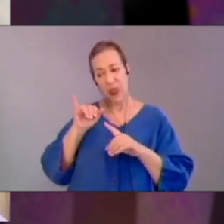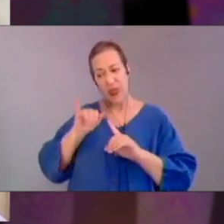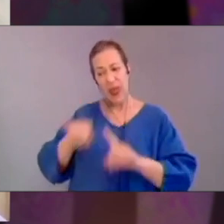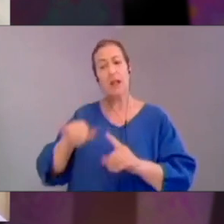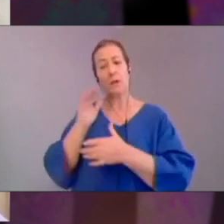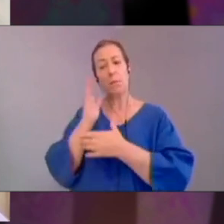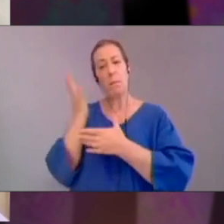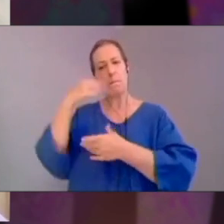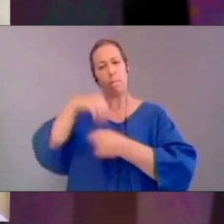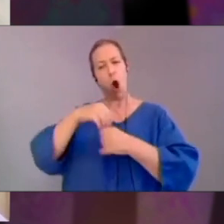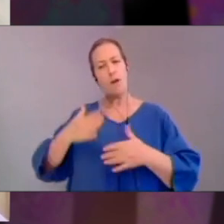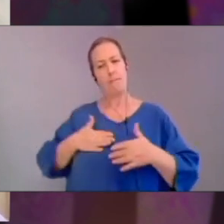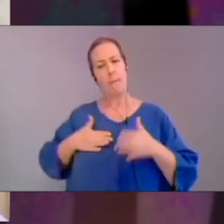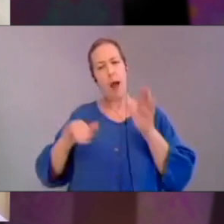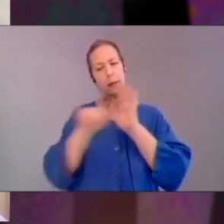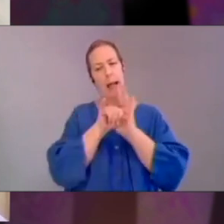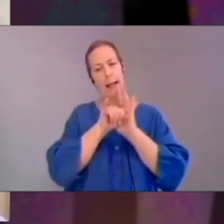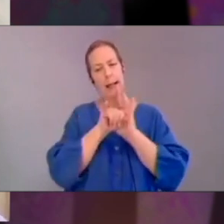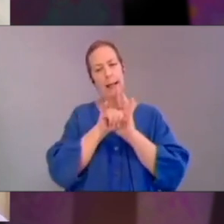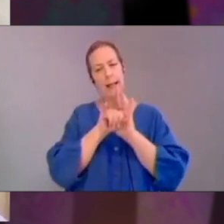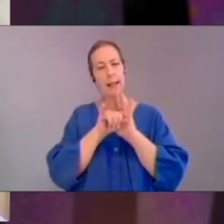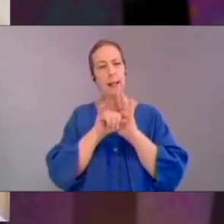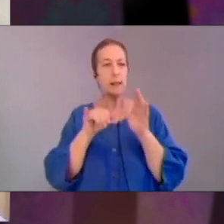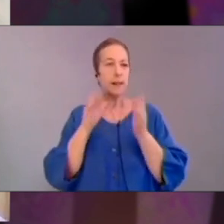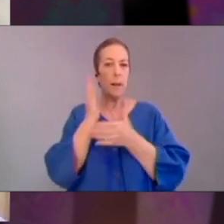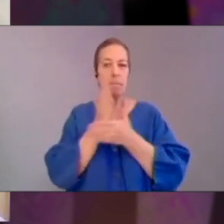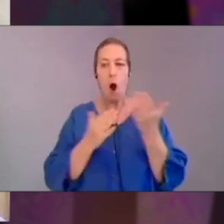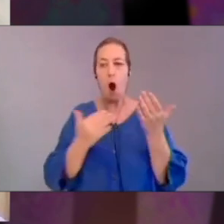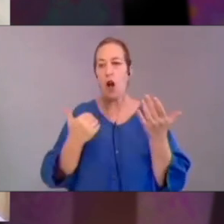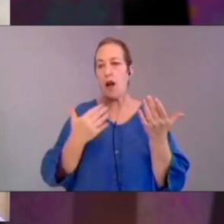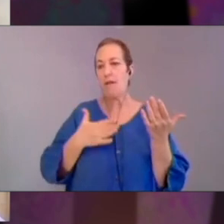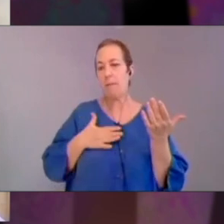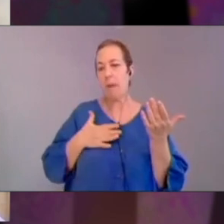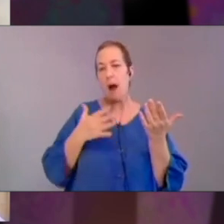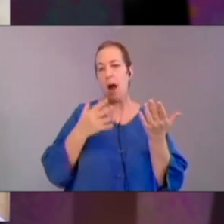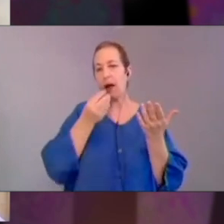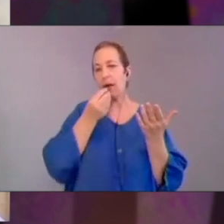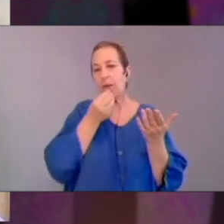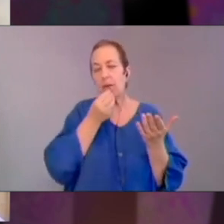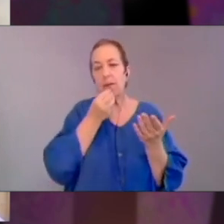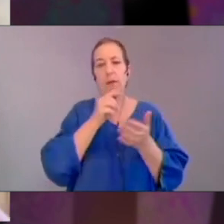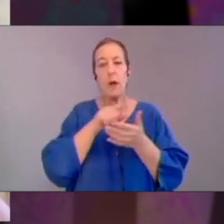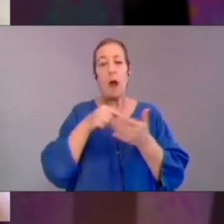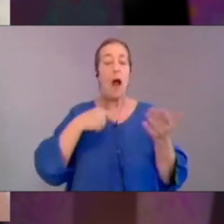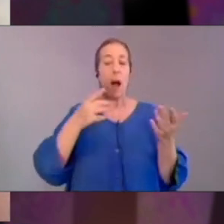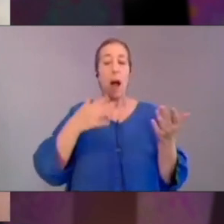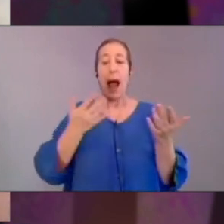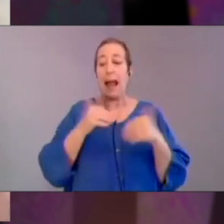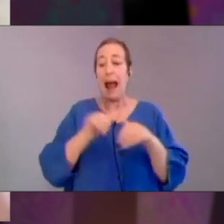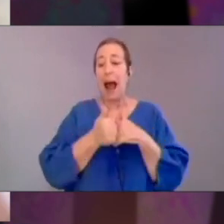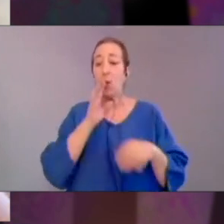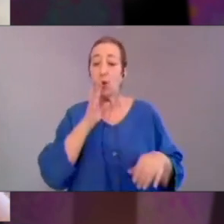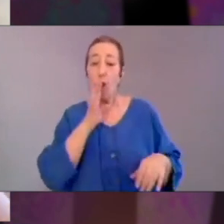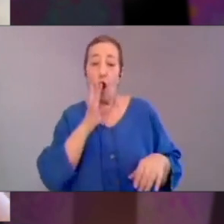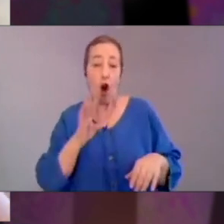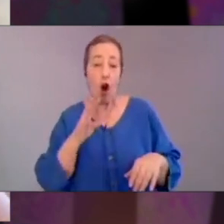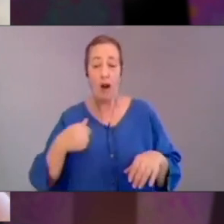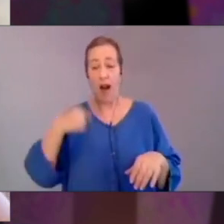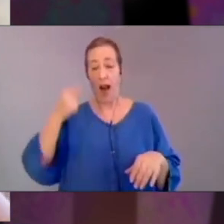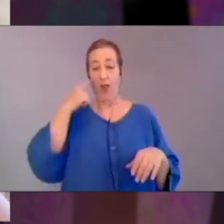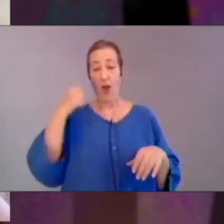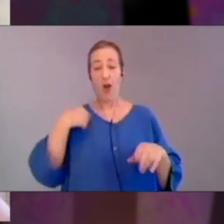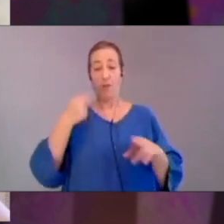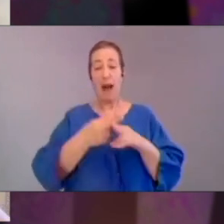and, you know, just the foods we eat and the accents. I thought my name was Ashley until I was, like, you know, in middle